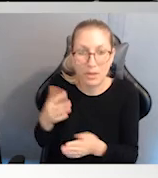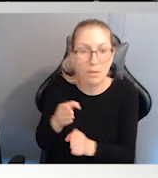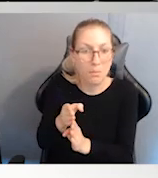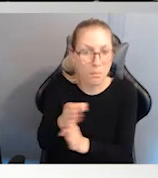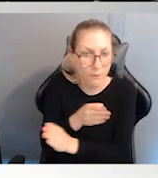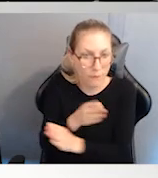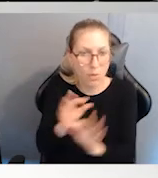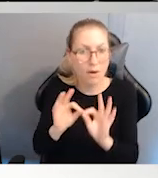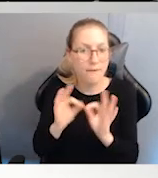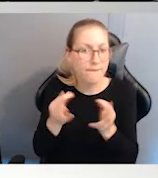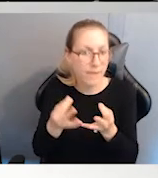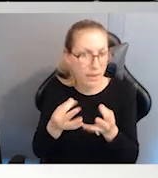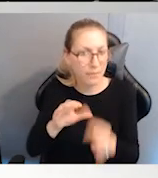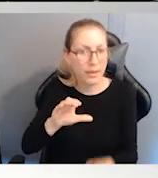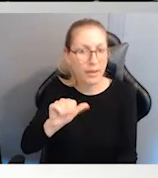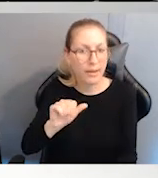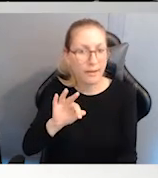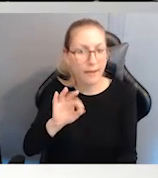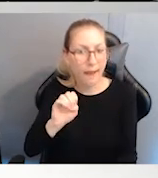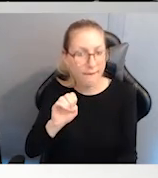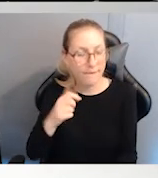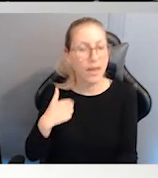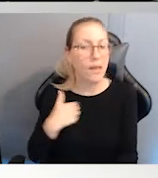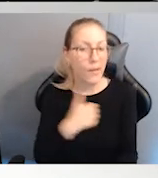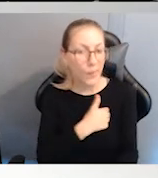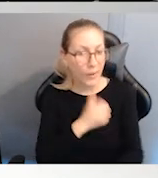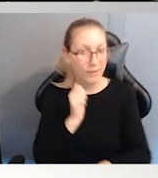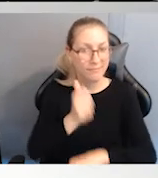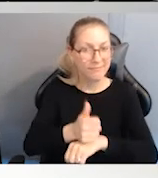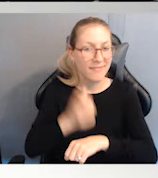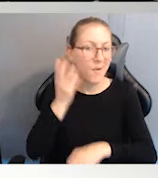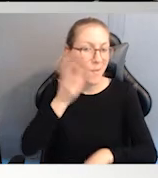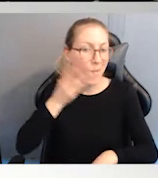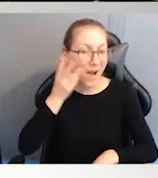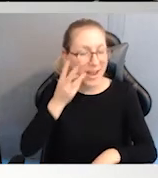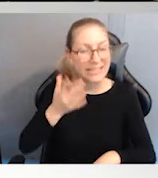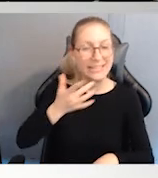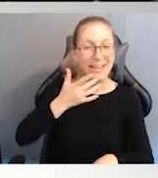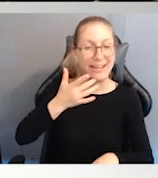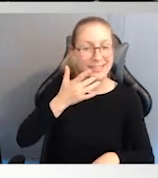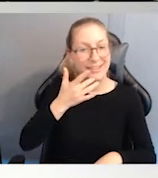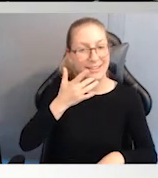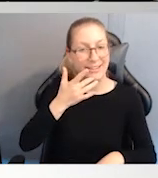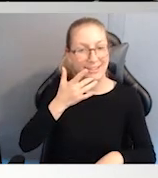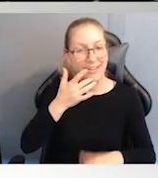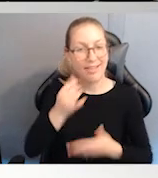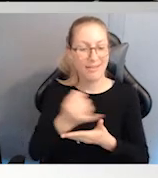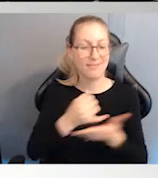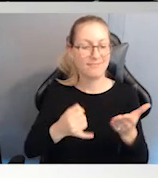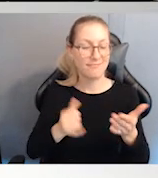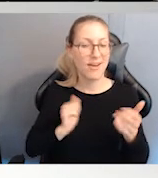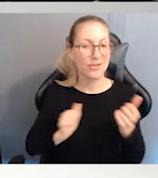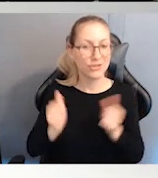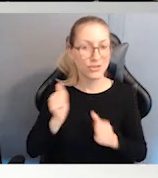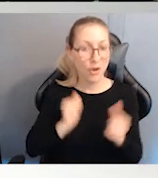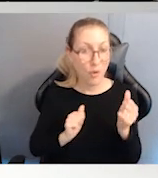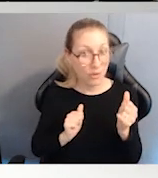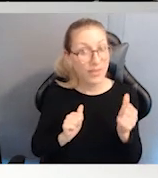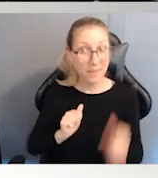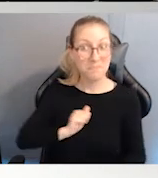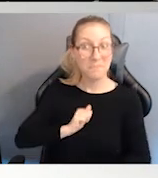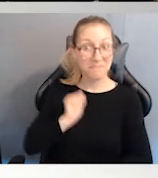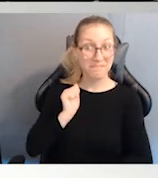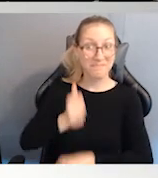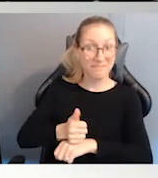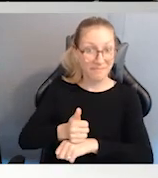Family Cafe, we did a wine and tasting and art show at a Lotus Law firm that I set up,